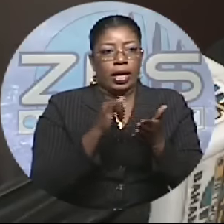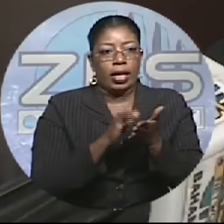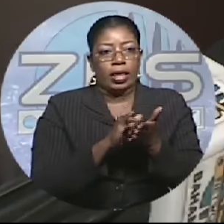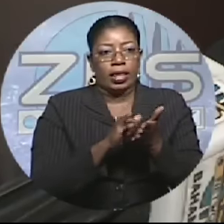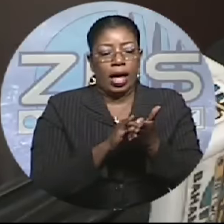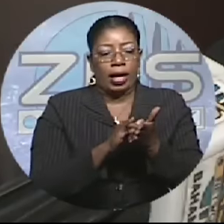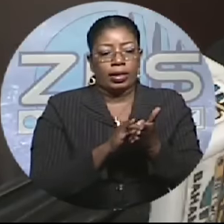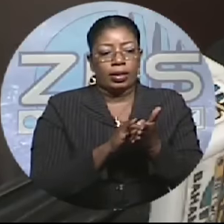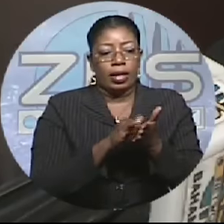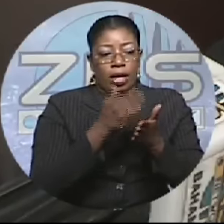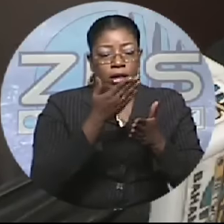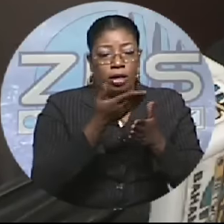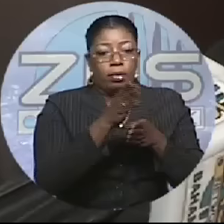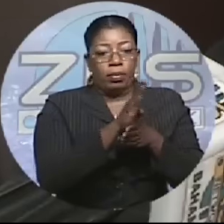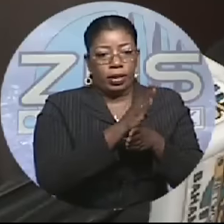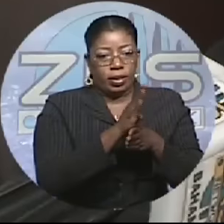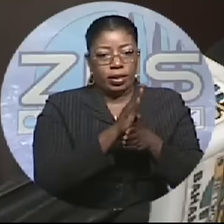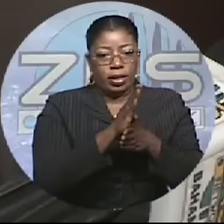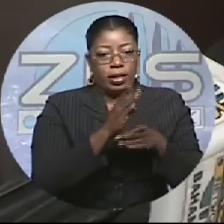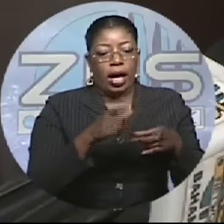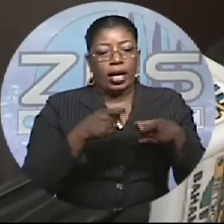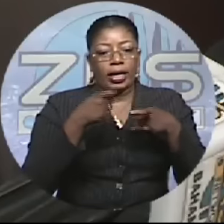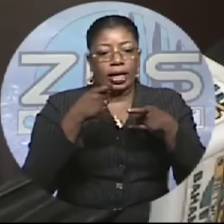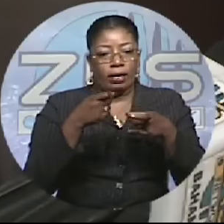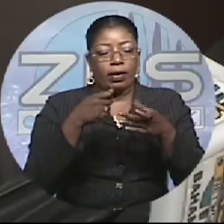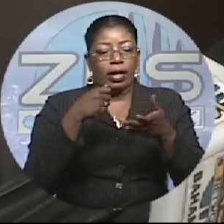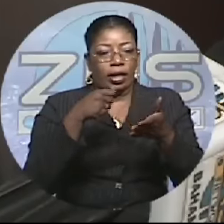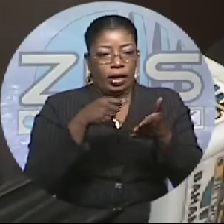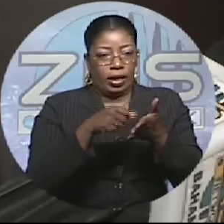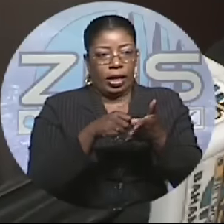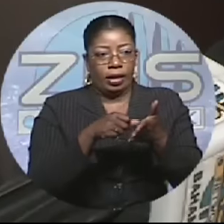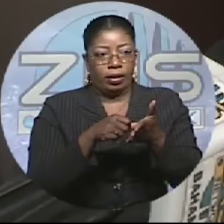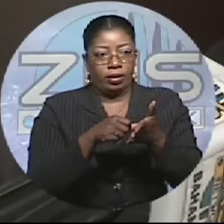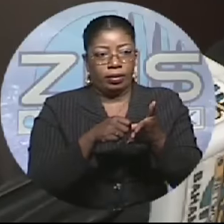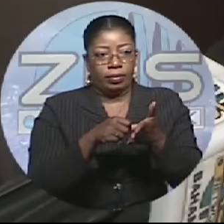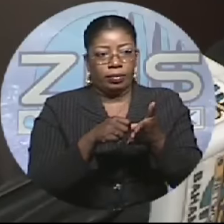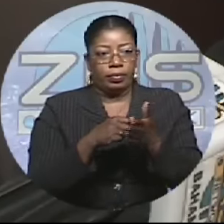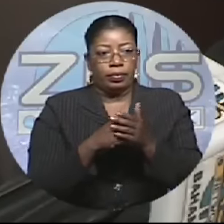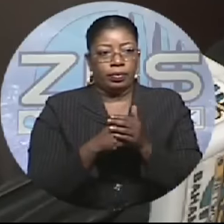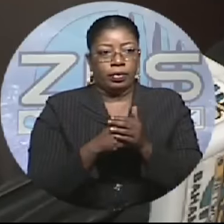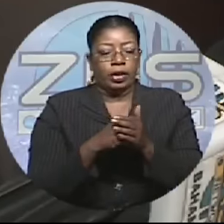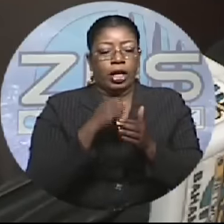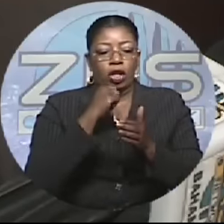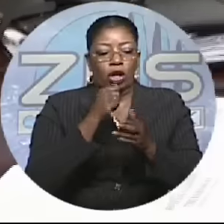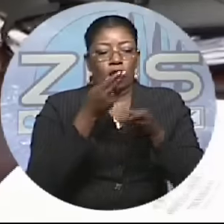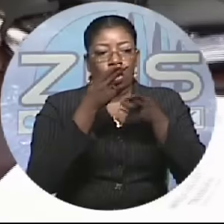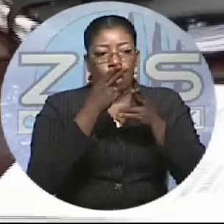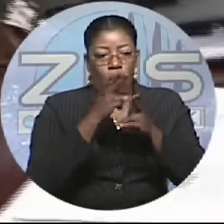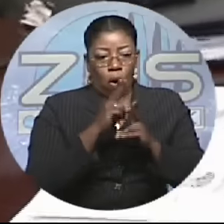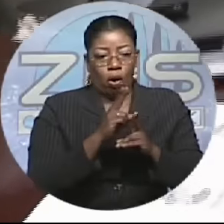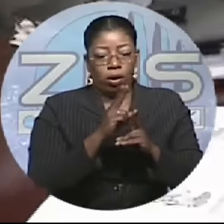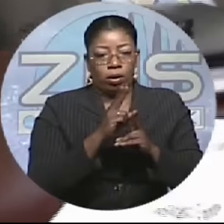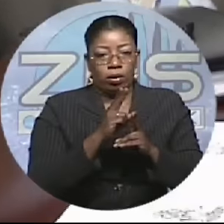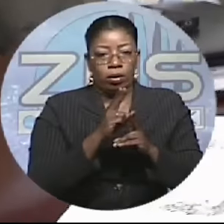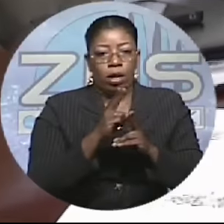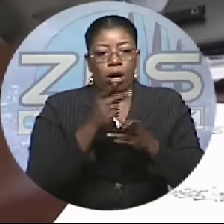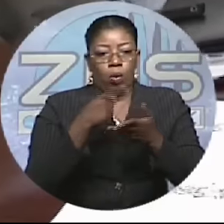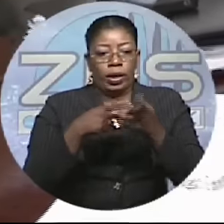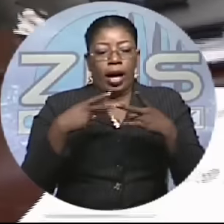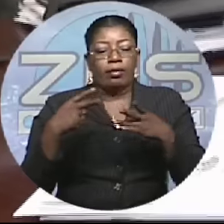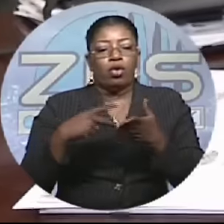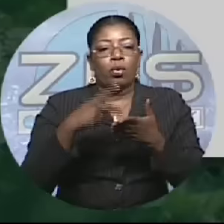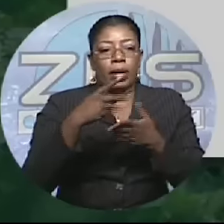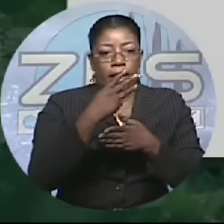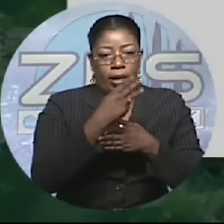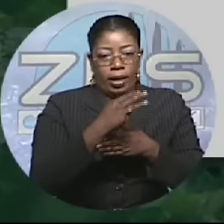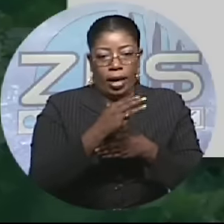served notice that this is the intention, that we do not want to honor your debt. Farquharson says it's now up to the